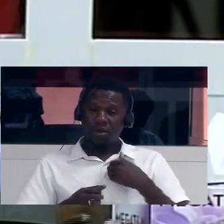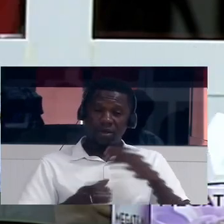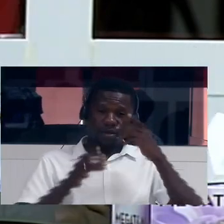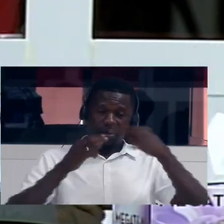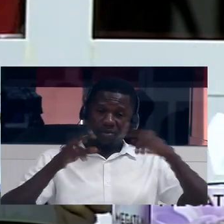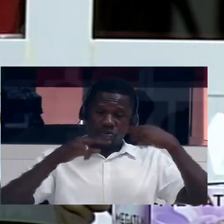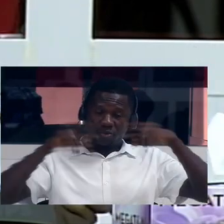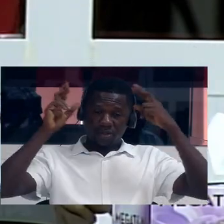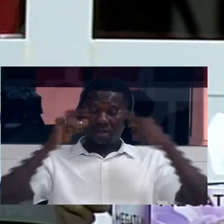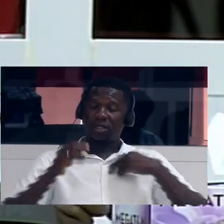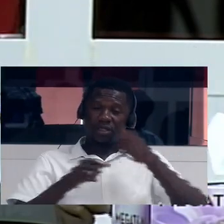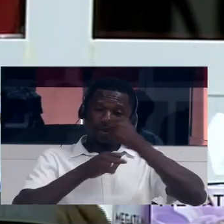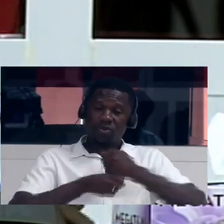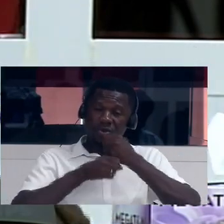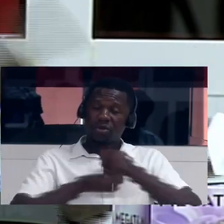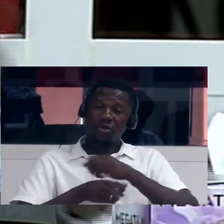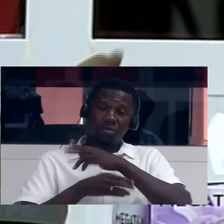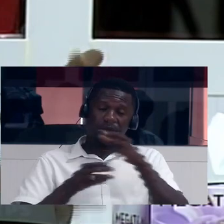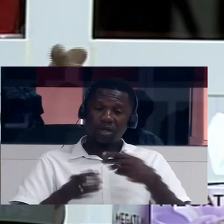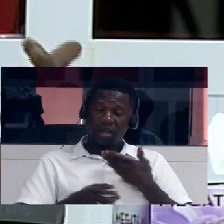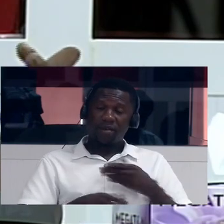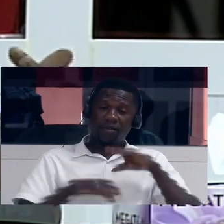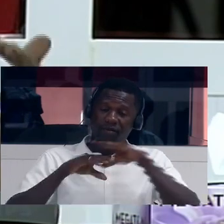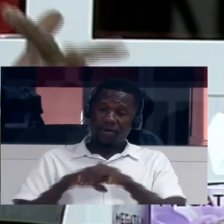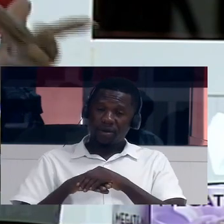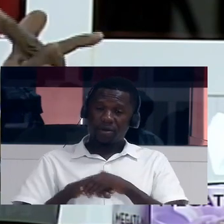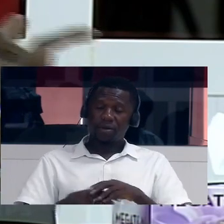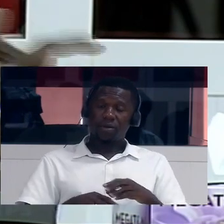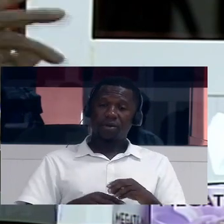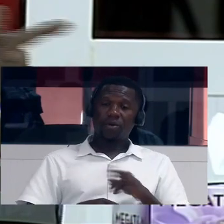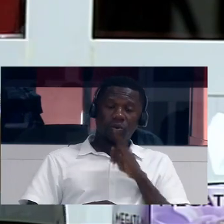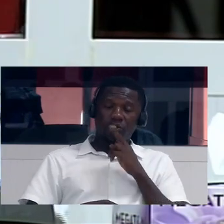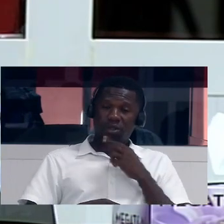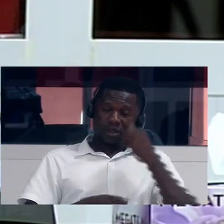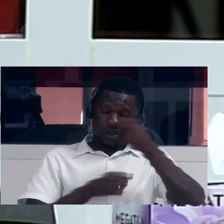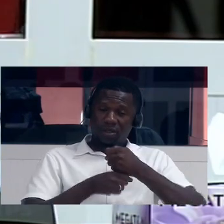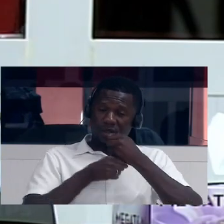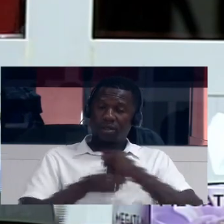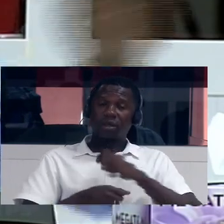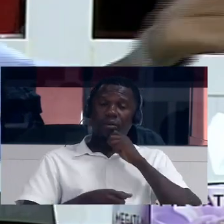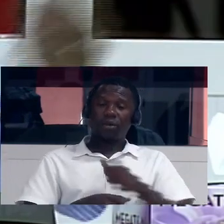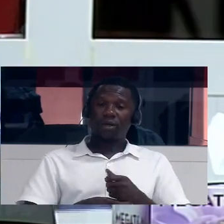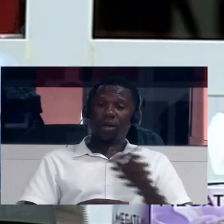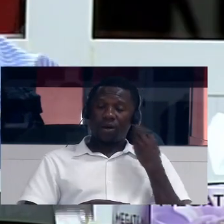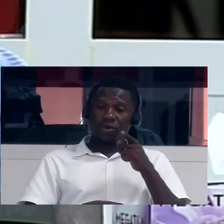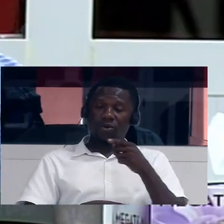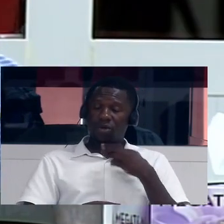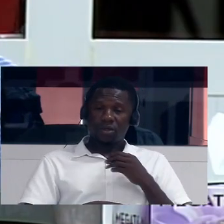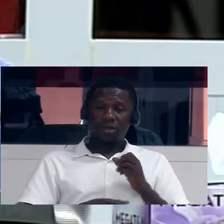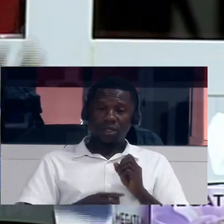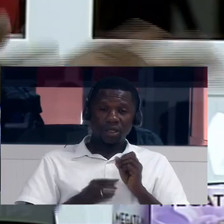the churches. I have a particular friend who was a Christian. How did I know that he was an